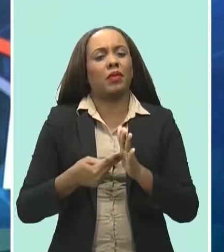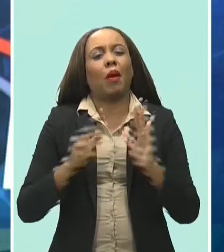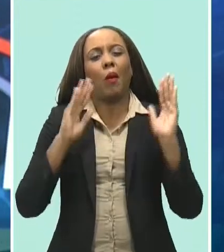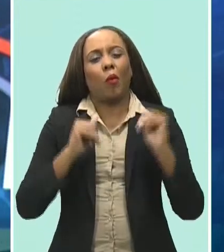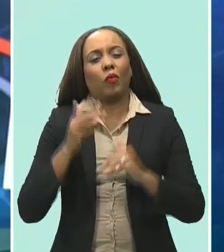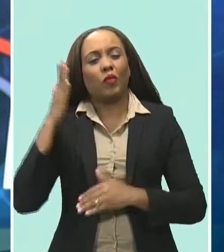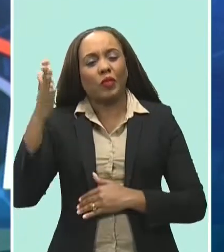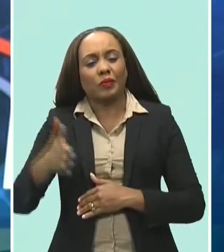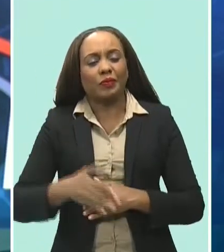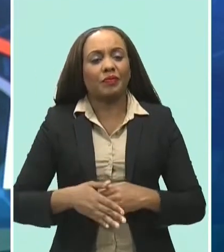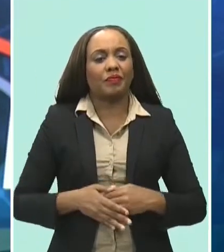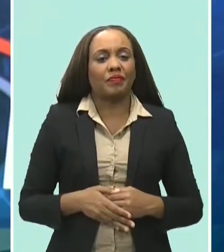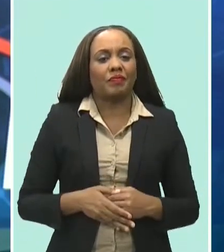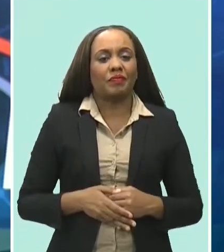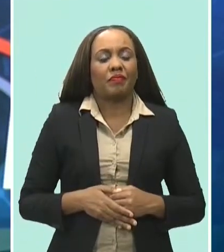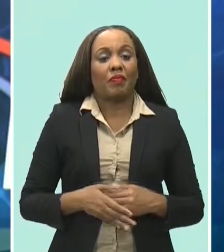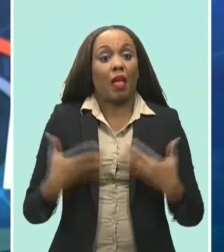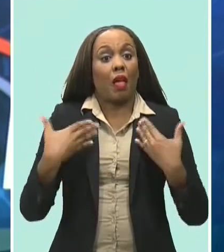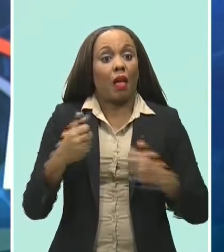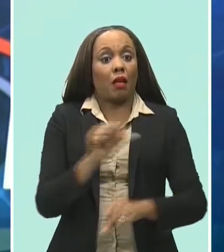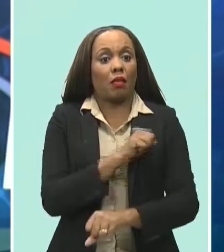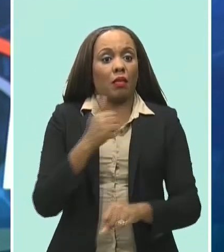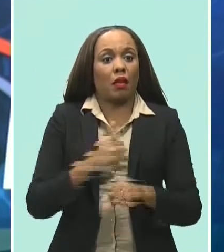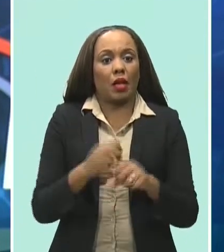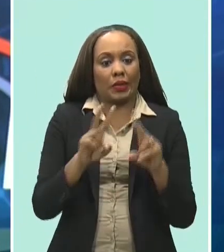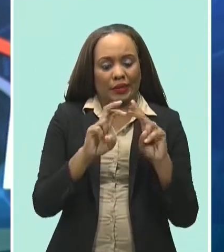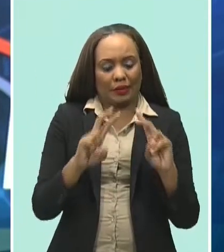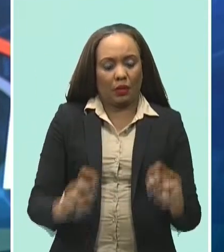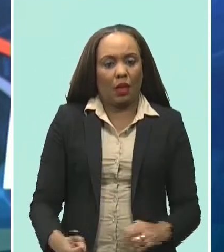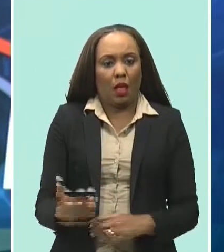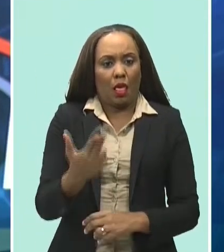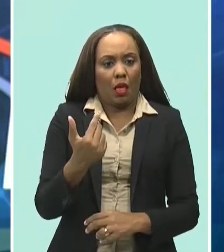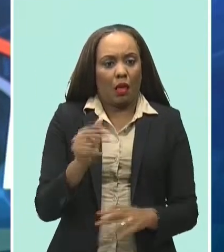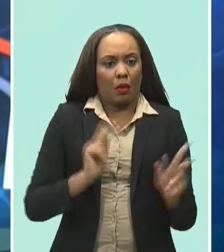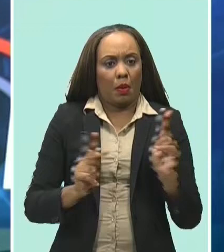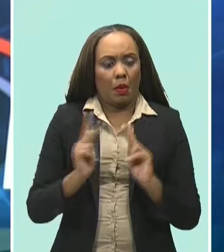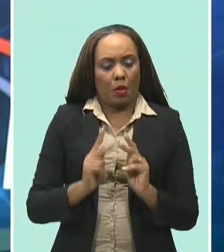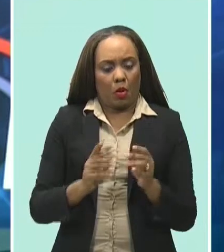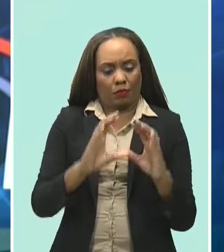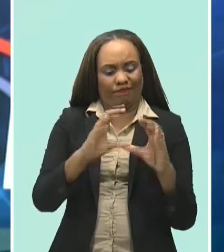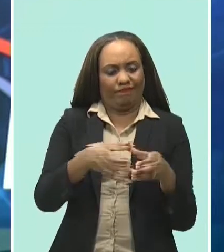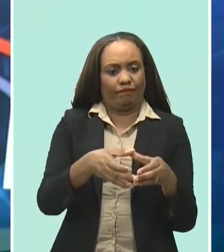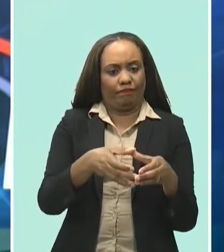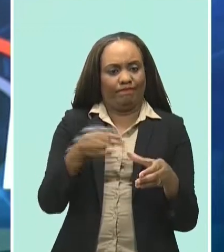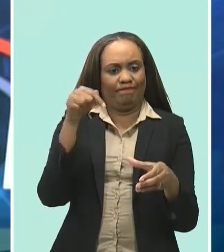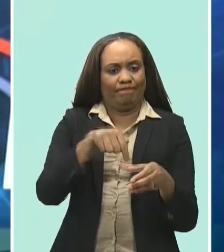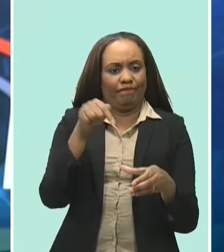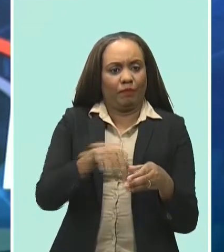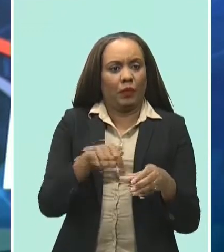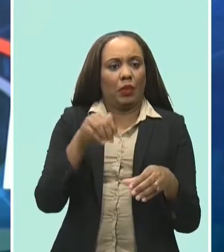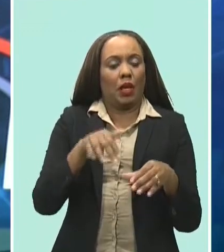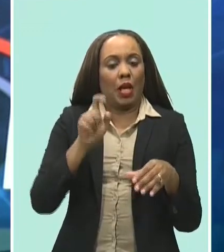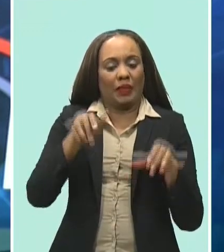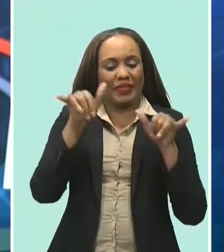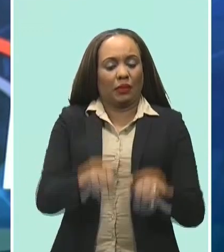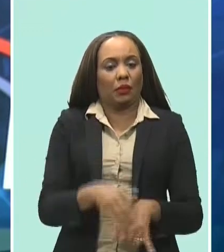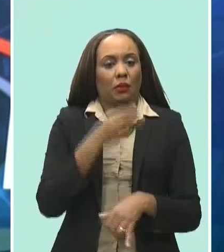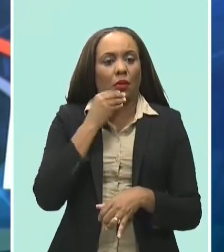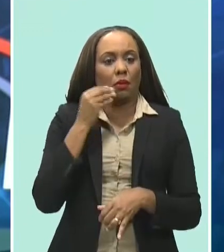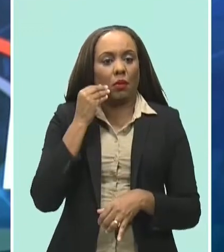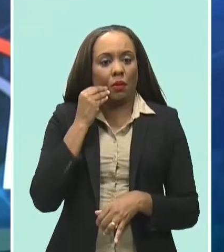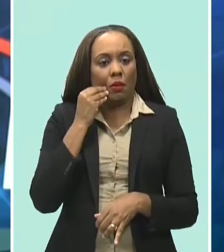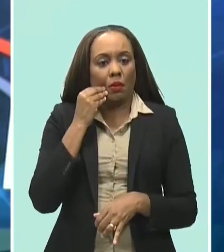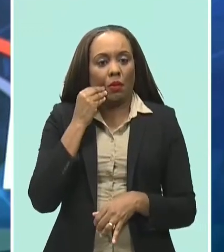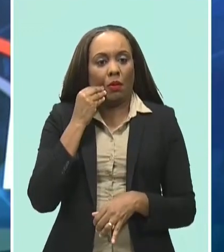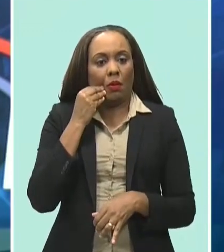Health authorities in Barbados are currently monitoring 13 persons who are quarantined in their homes after arriving from